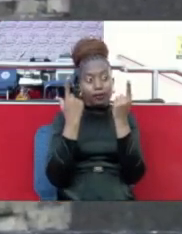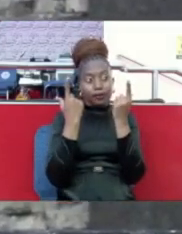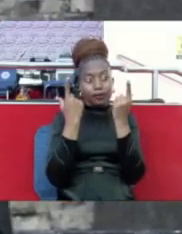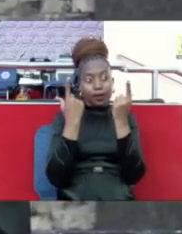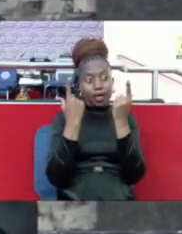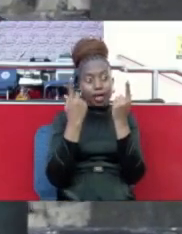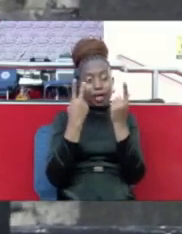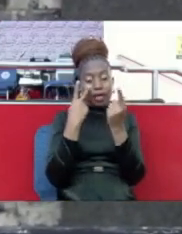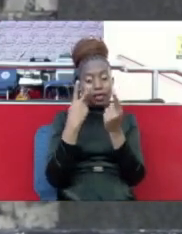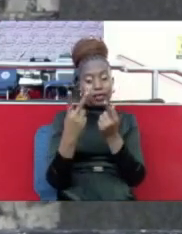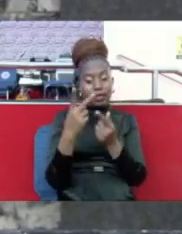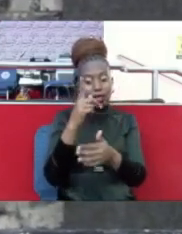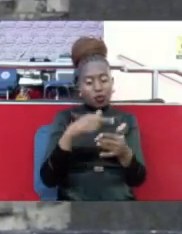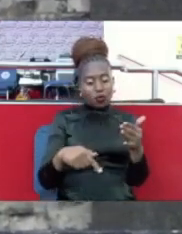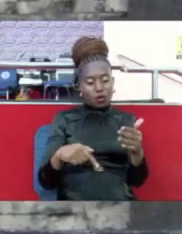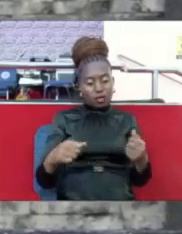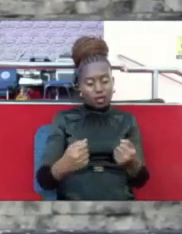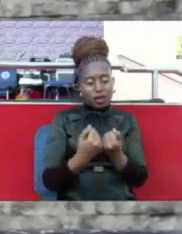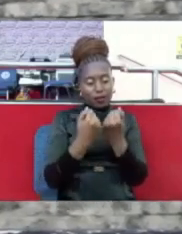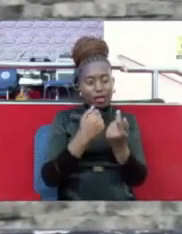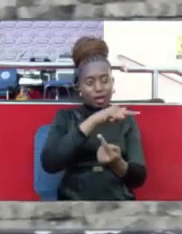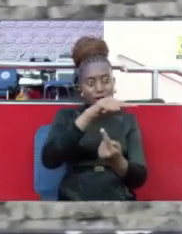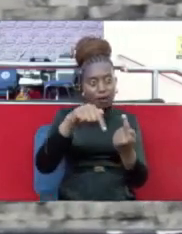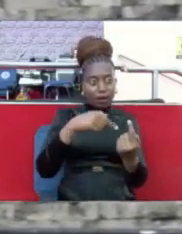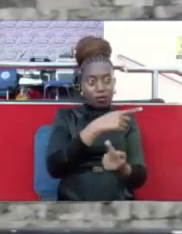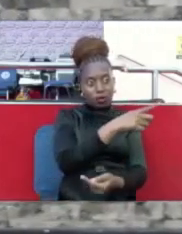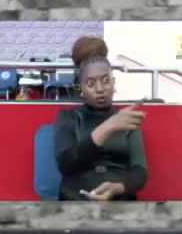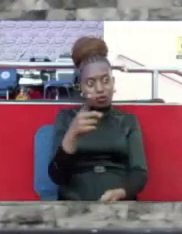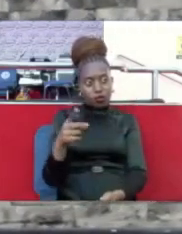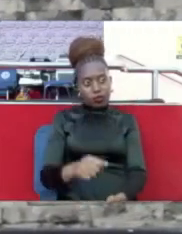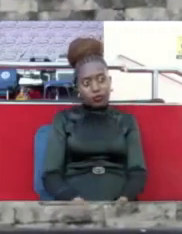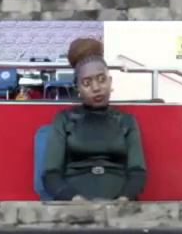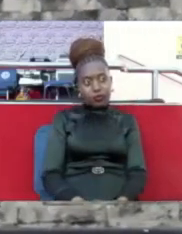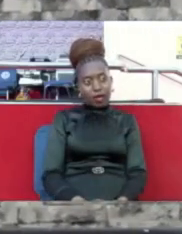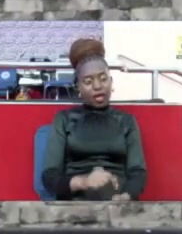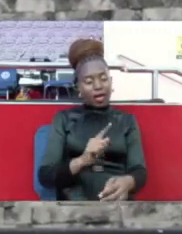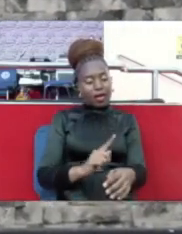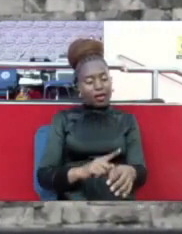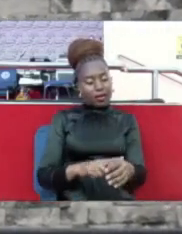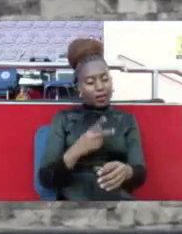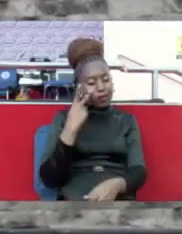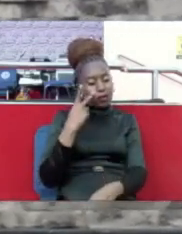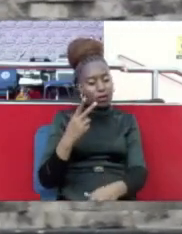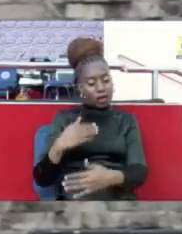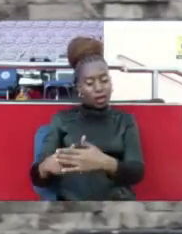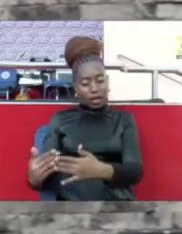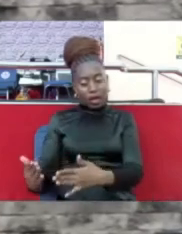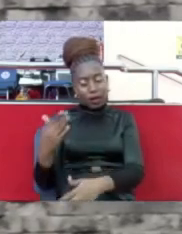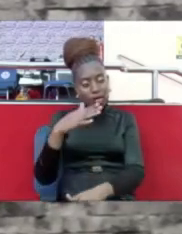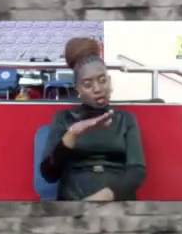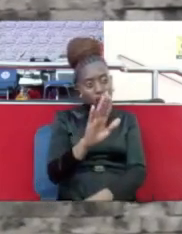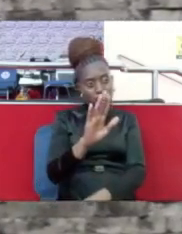happening around you. Ili uone kile ambacho kinaendelea mahali ambapo unaishi. And when you see your neighbors, na ukiona majirani